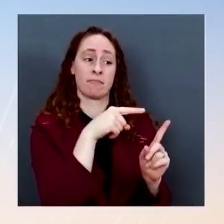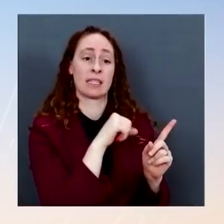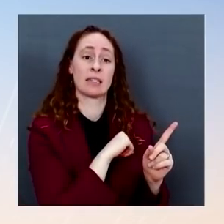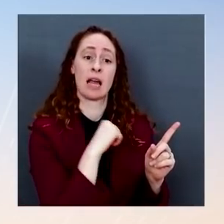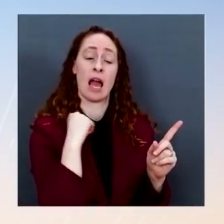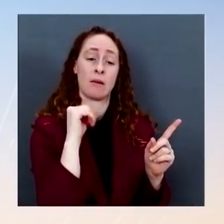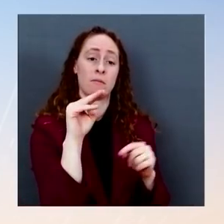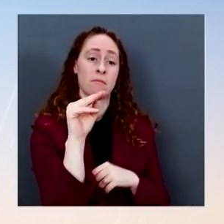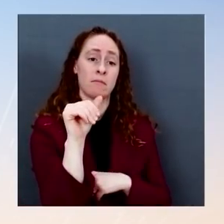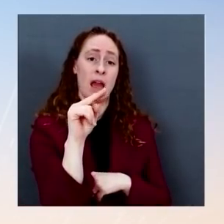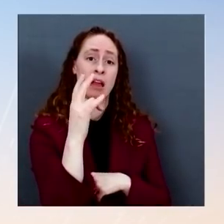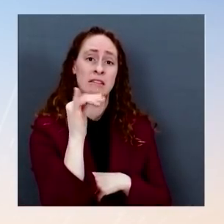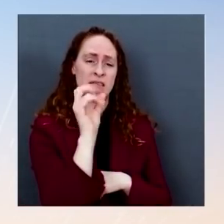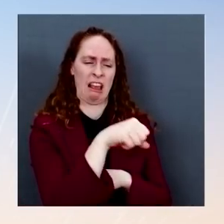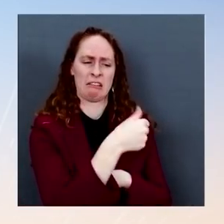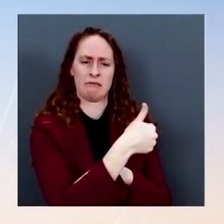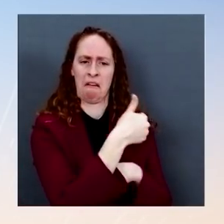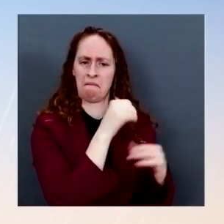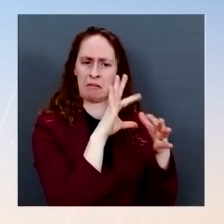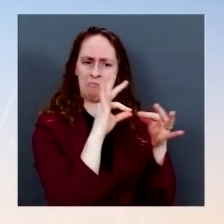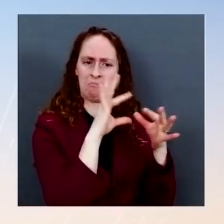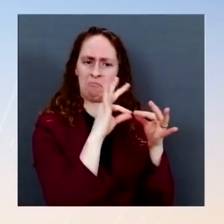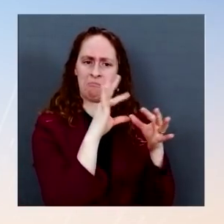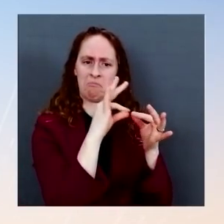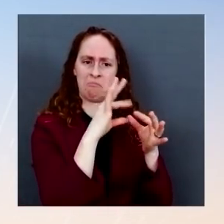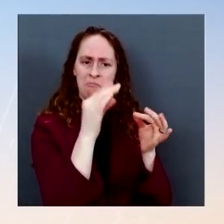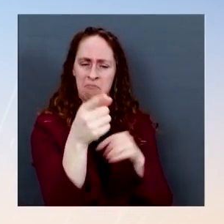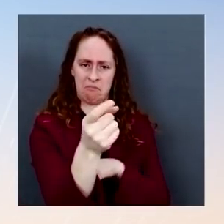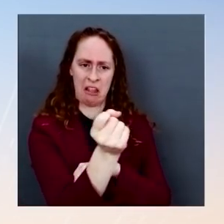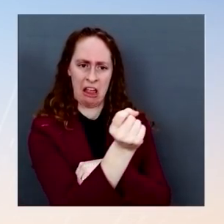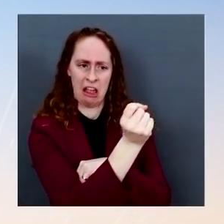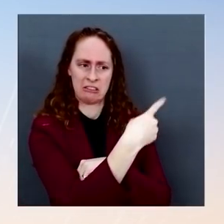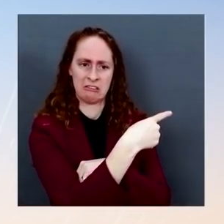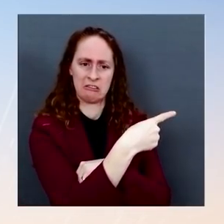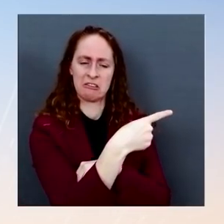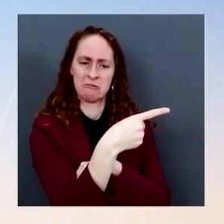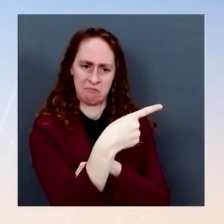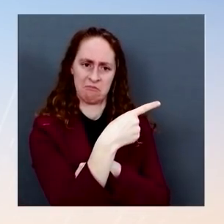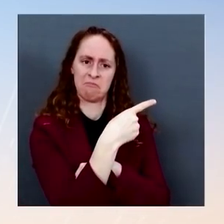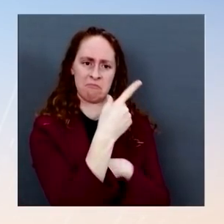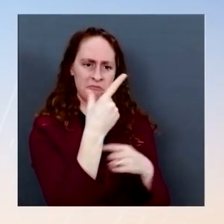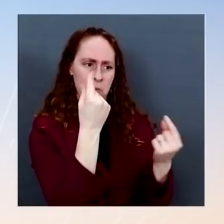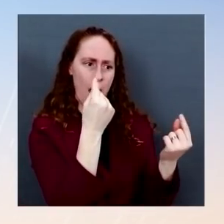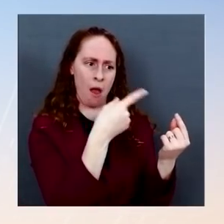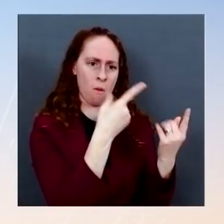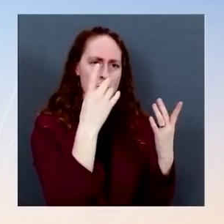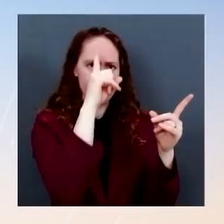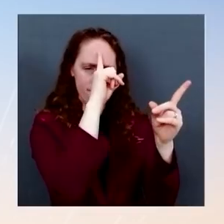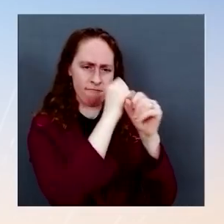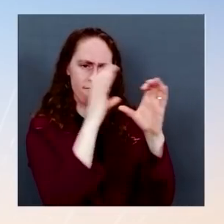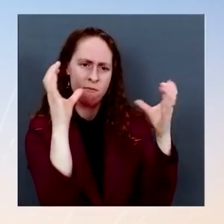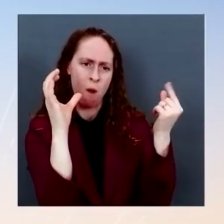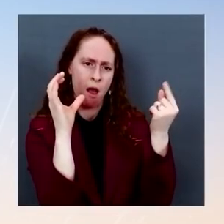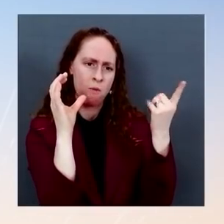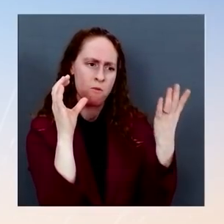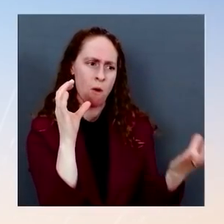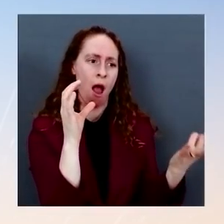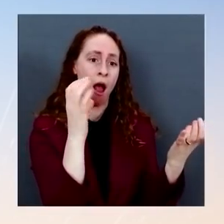has spoken to. We know that it was a significant contributor to cutting in half the child poverty rate. I'm obviously not going to negotiate from